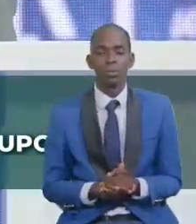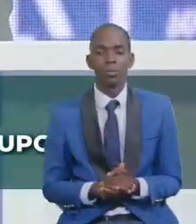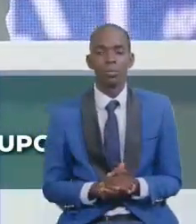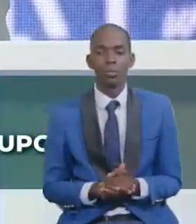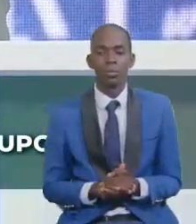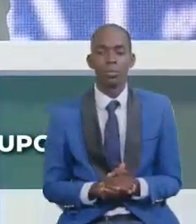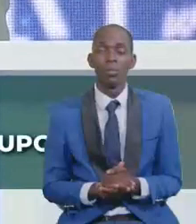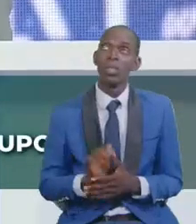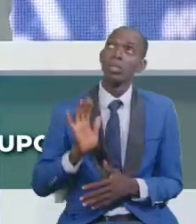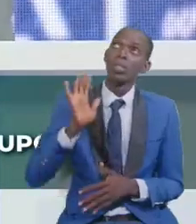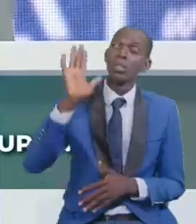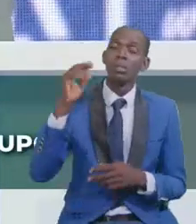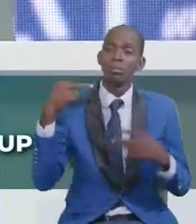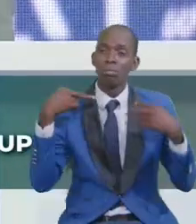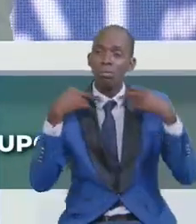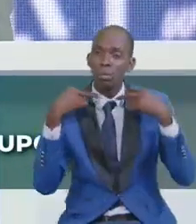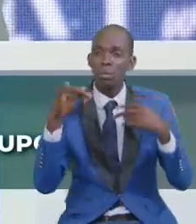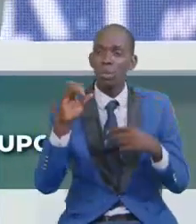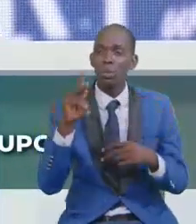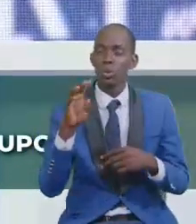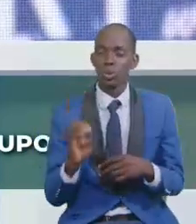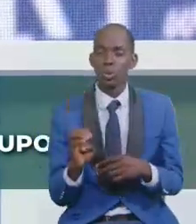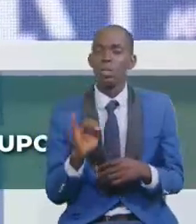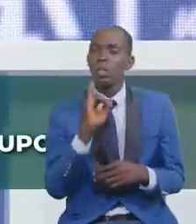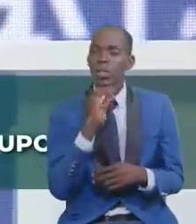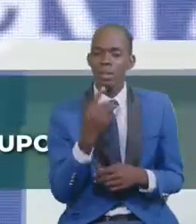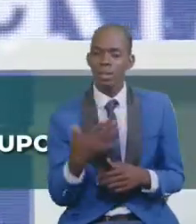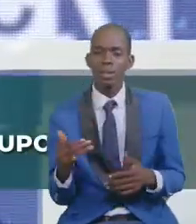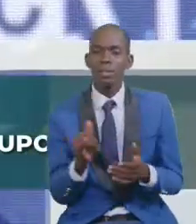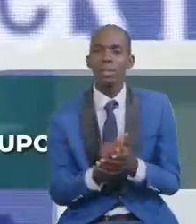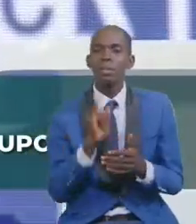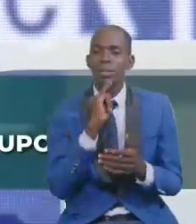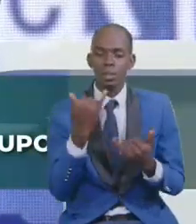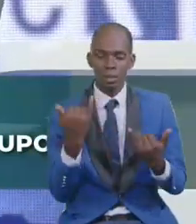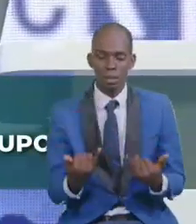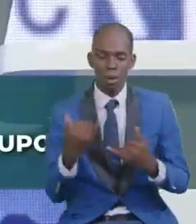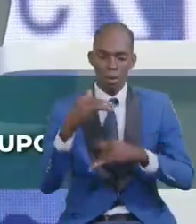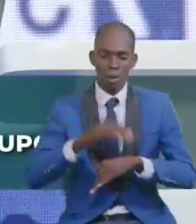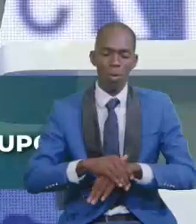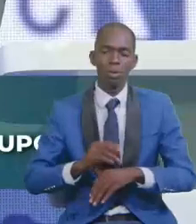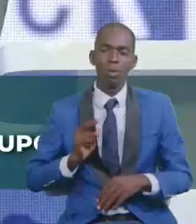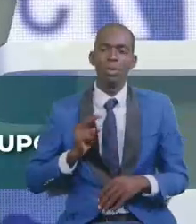His yoke is the thing that is now on us.